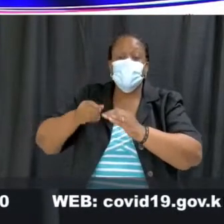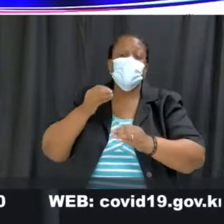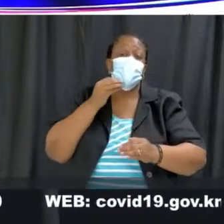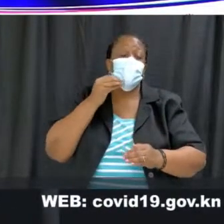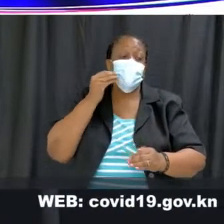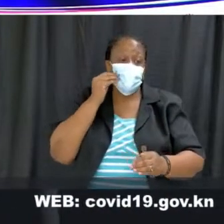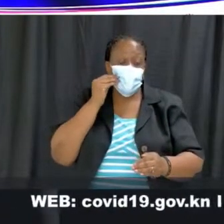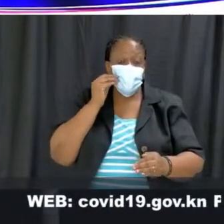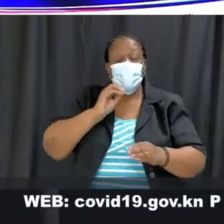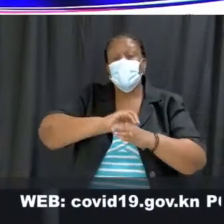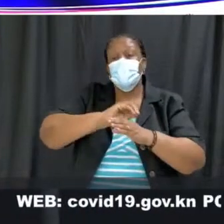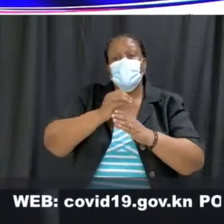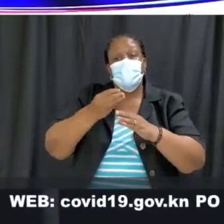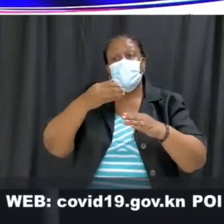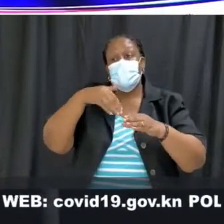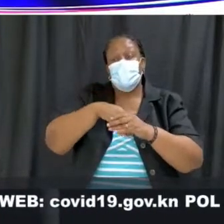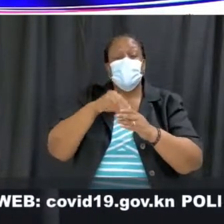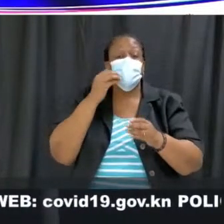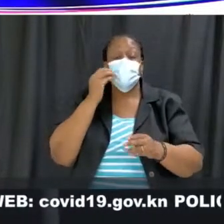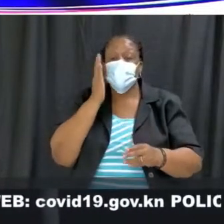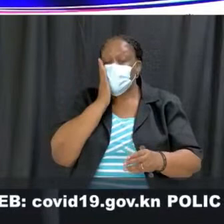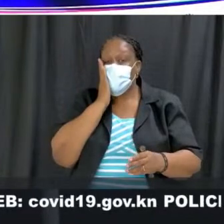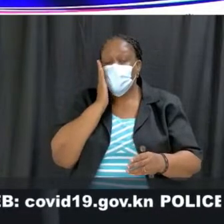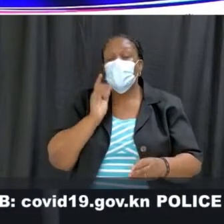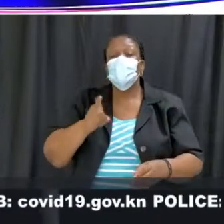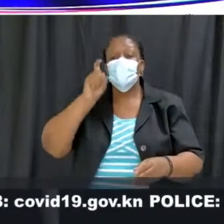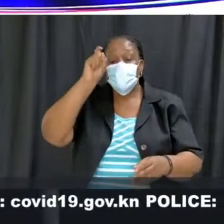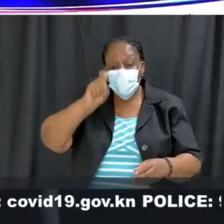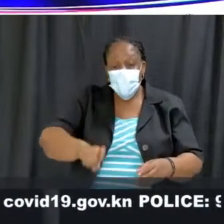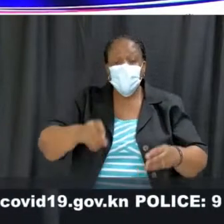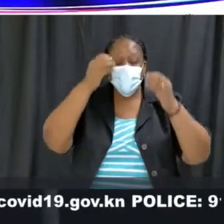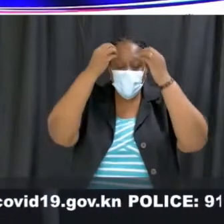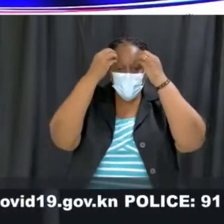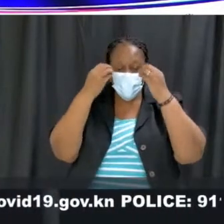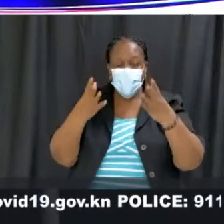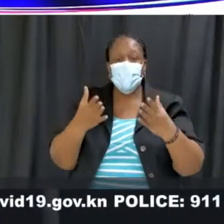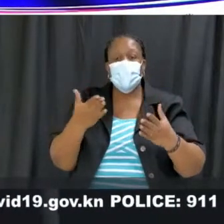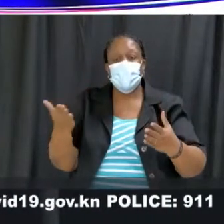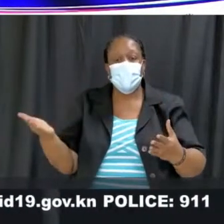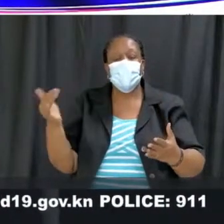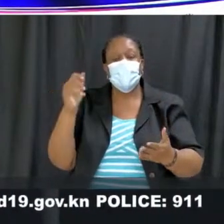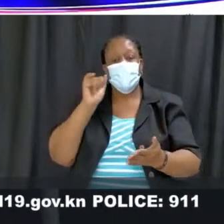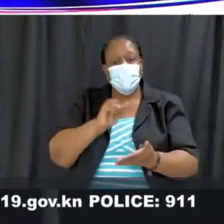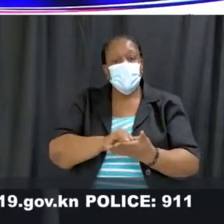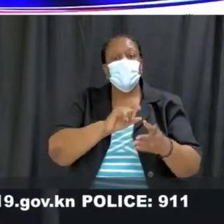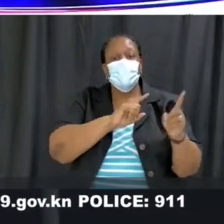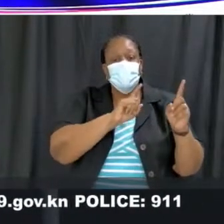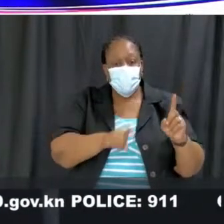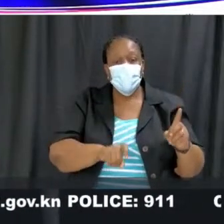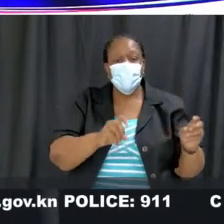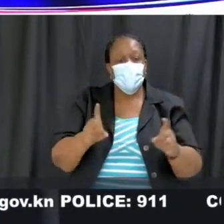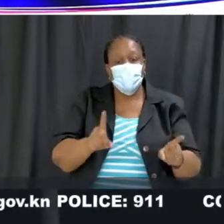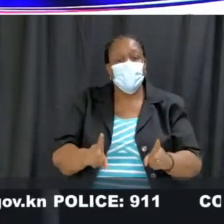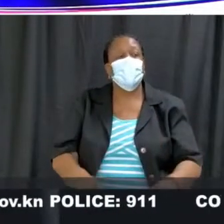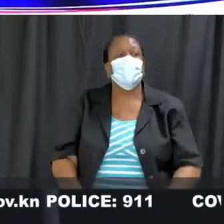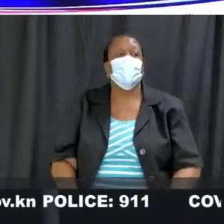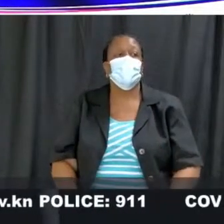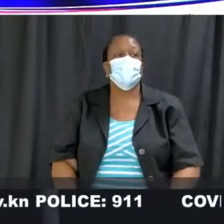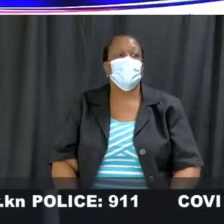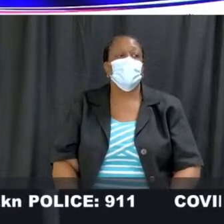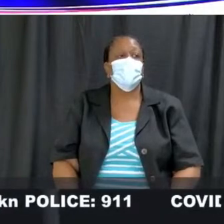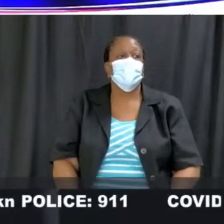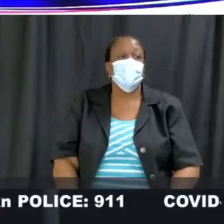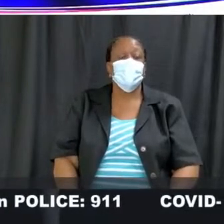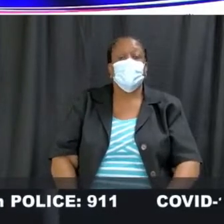legally required to comply with the quarantine conditions. Section 7(1)(b) states, any